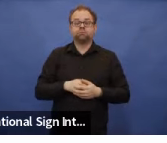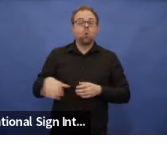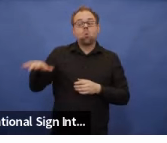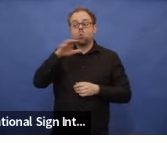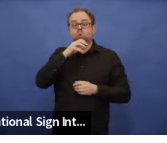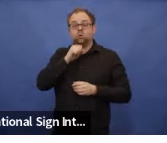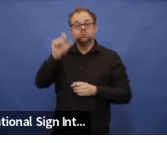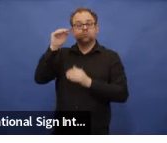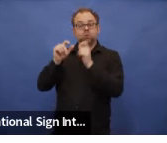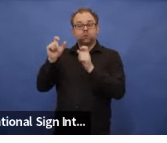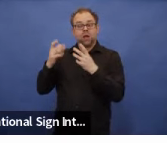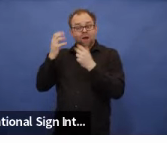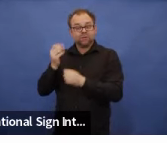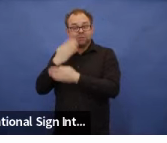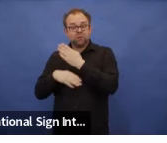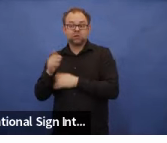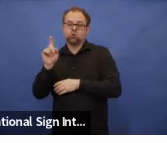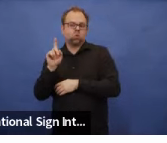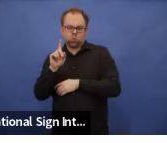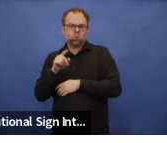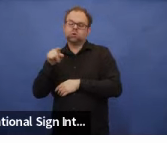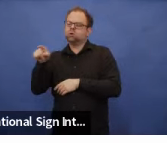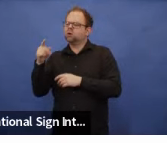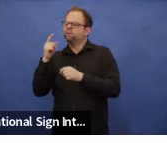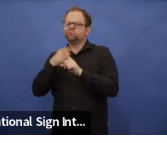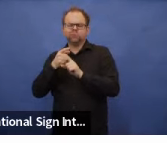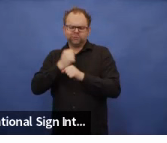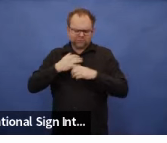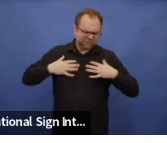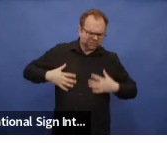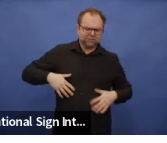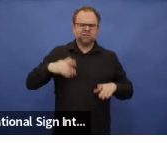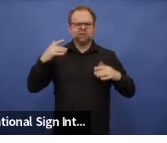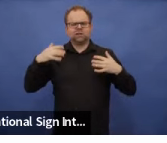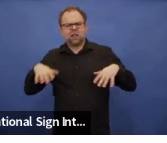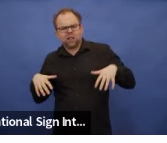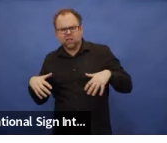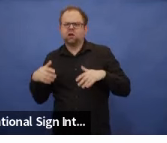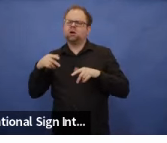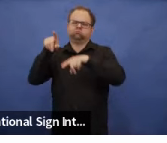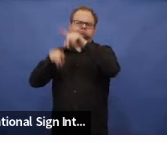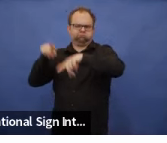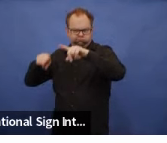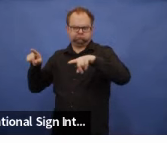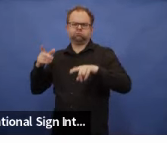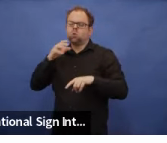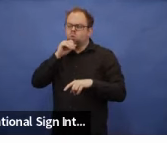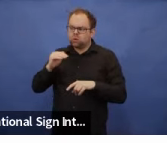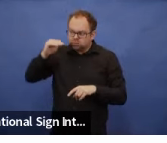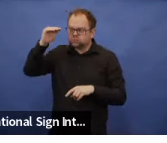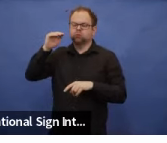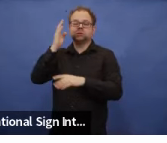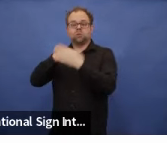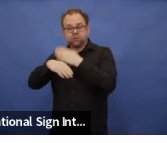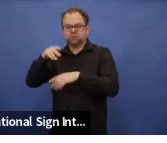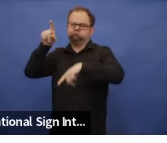market programs, and how can they be made inclusive? So Peter, what are the key asks from